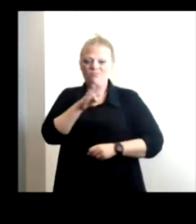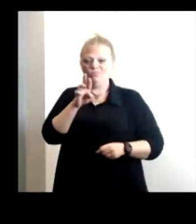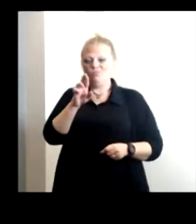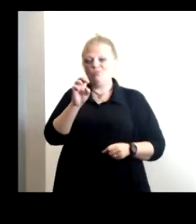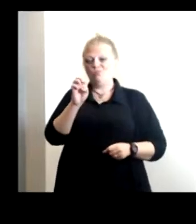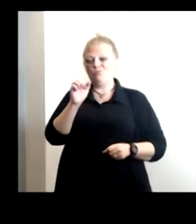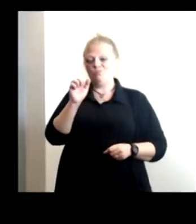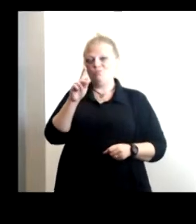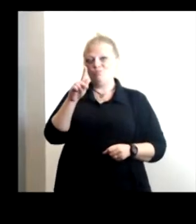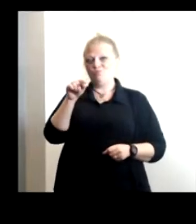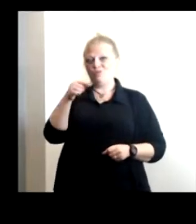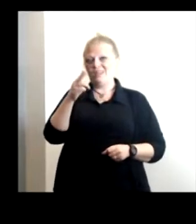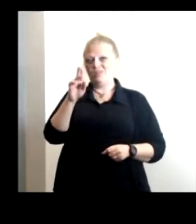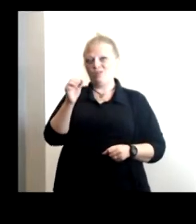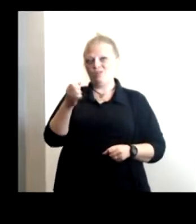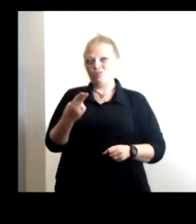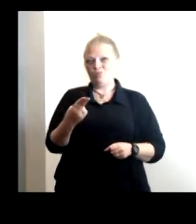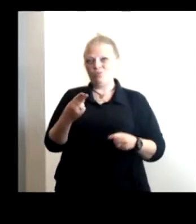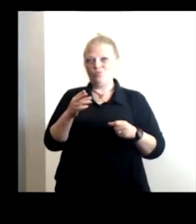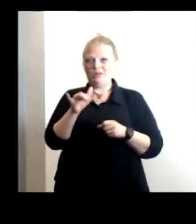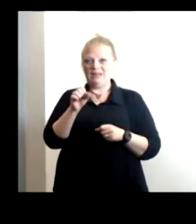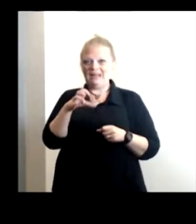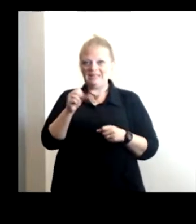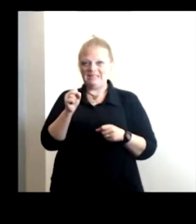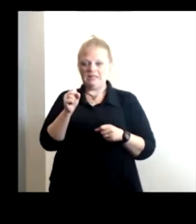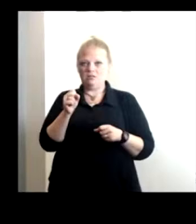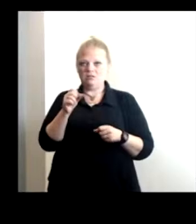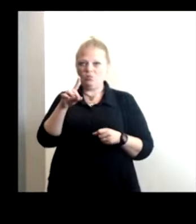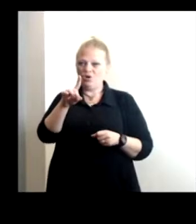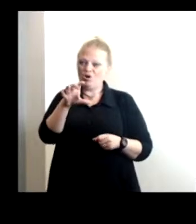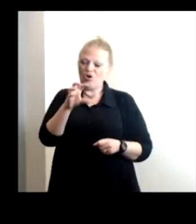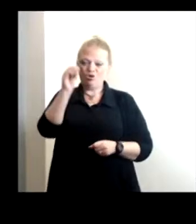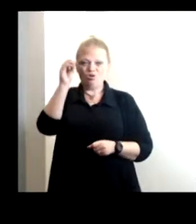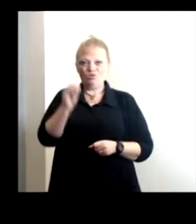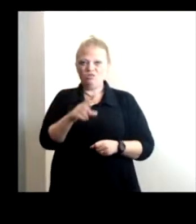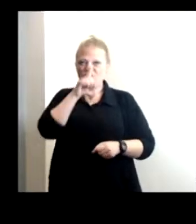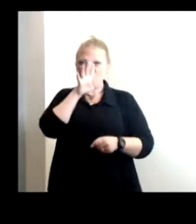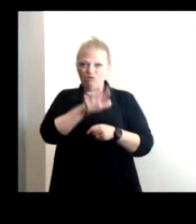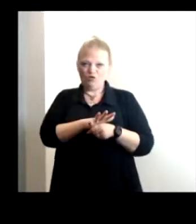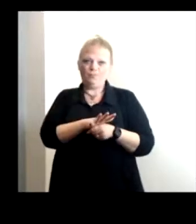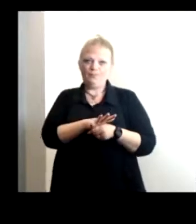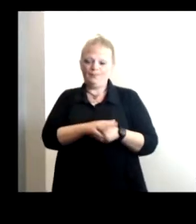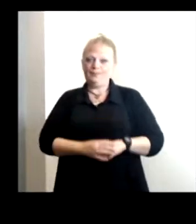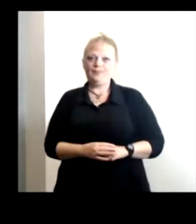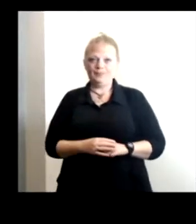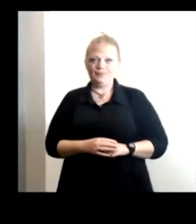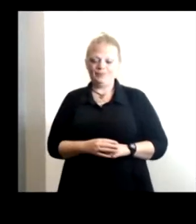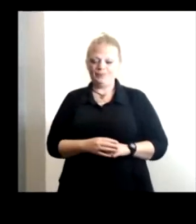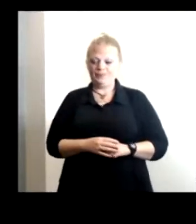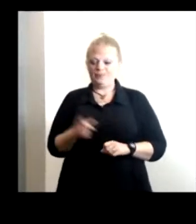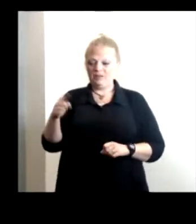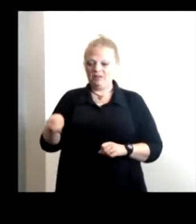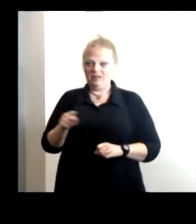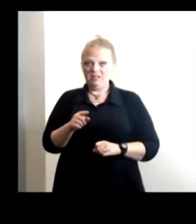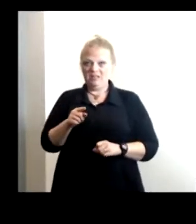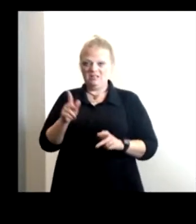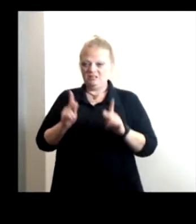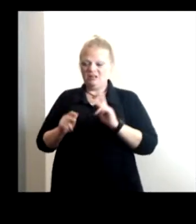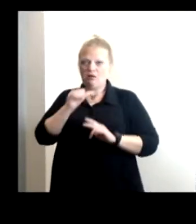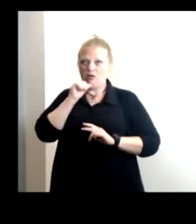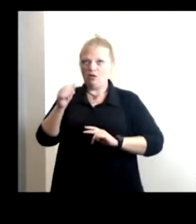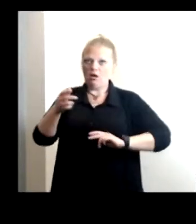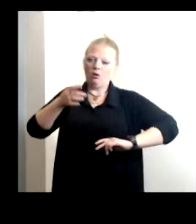cases. We have breakthrough cases in Erie County. We are 100% confirmed that. These individuals are not very